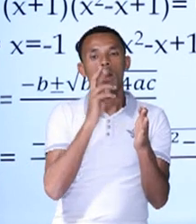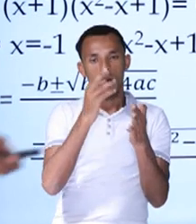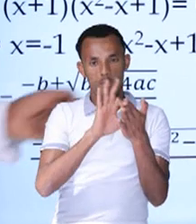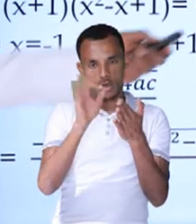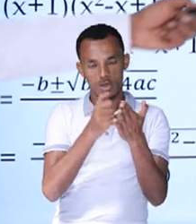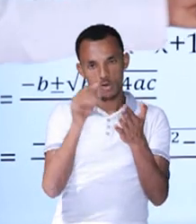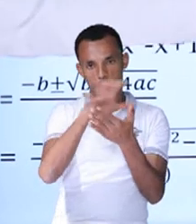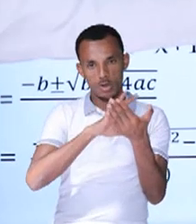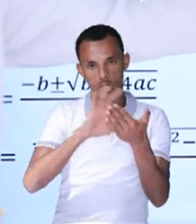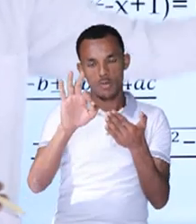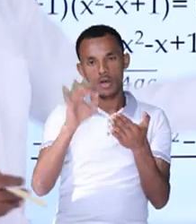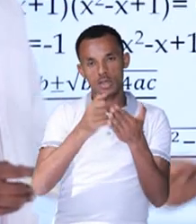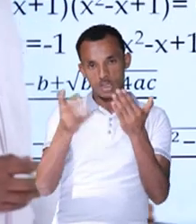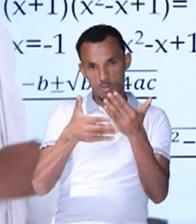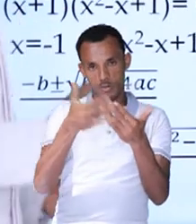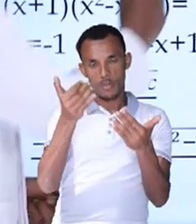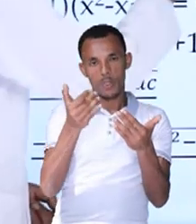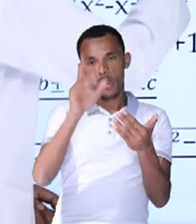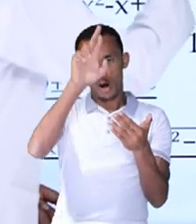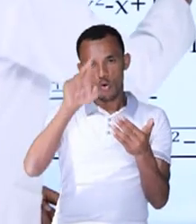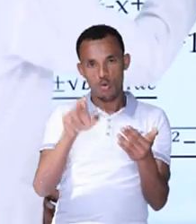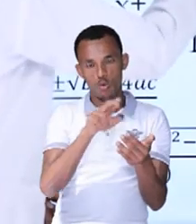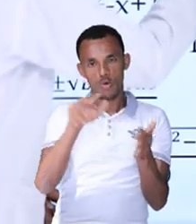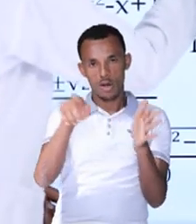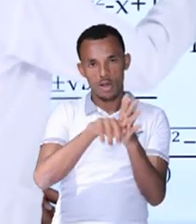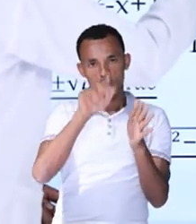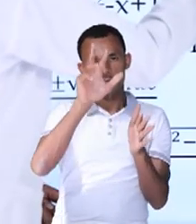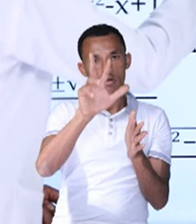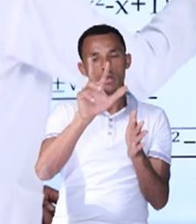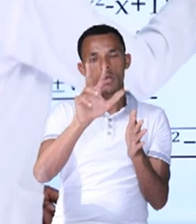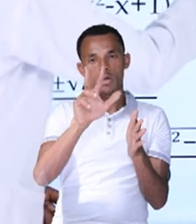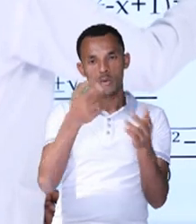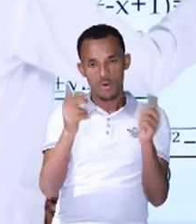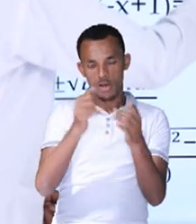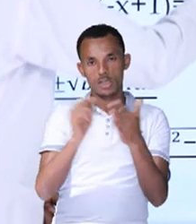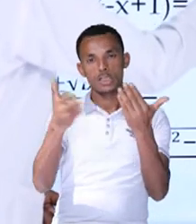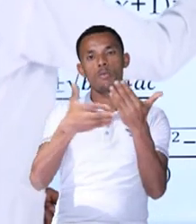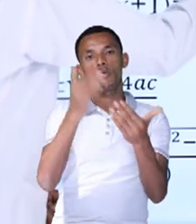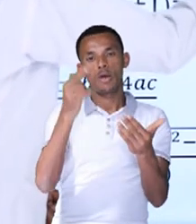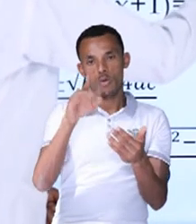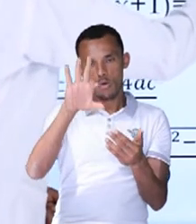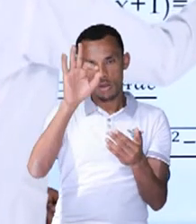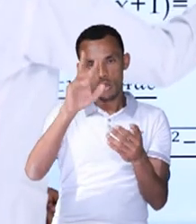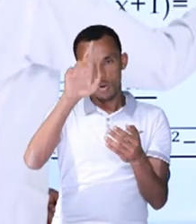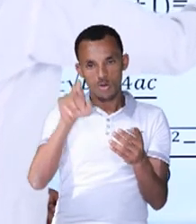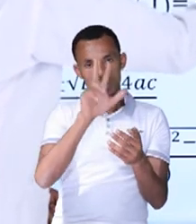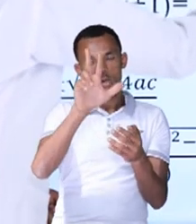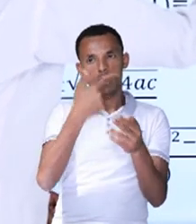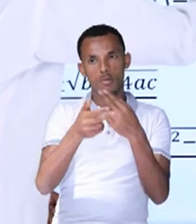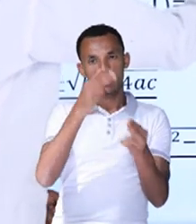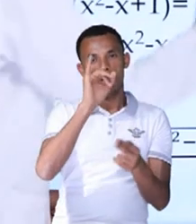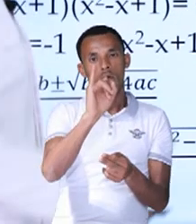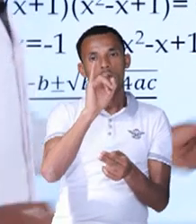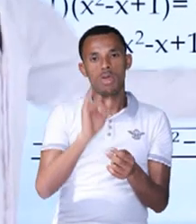complex. When that one is simplified, root negative 3, when it was simplified, you will have root 3 times I